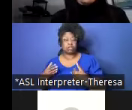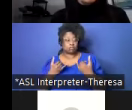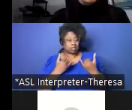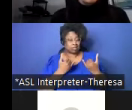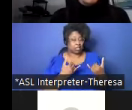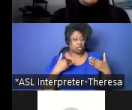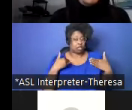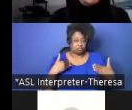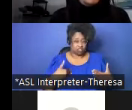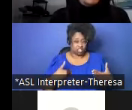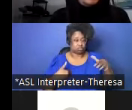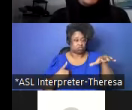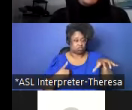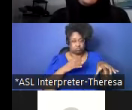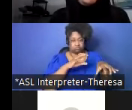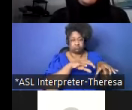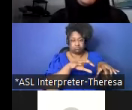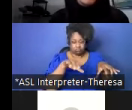raised?